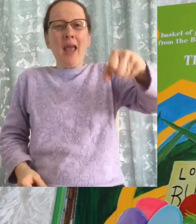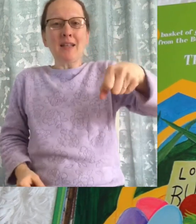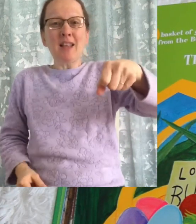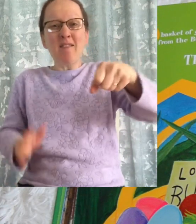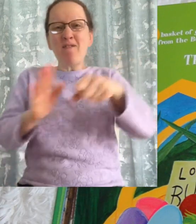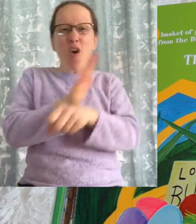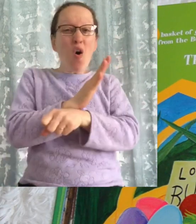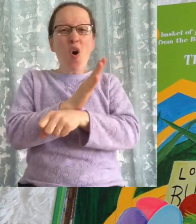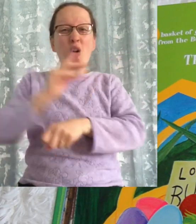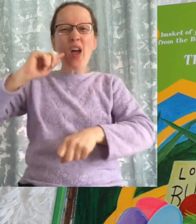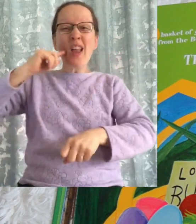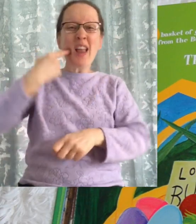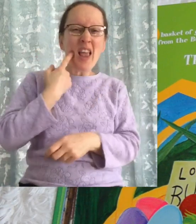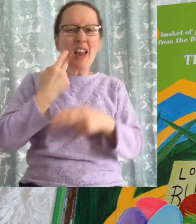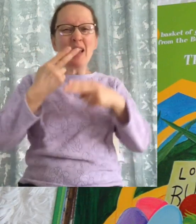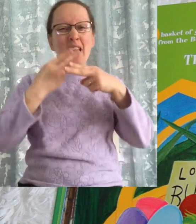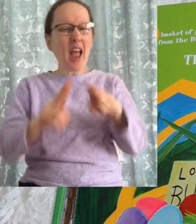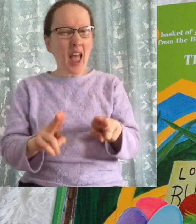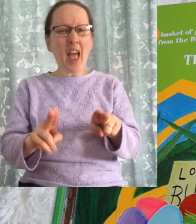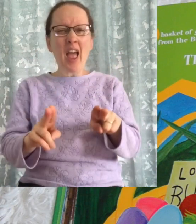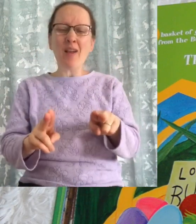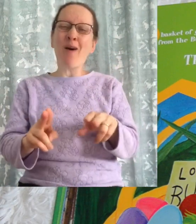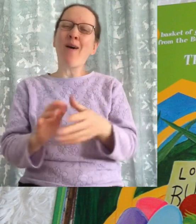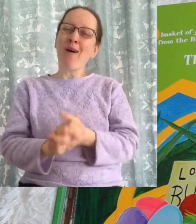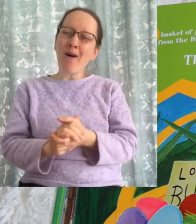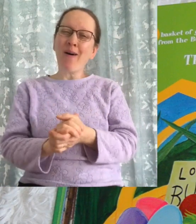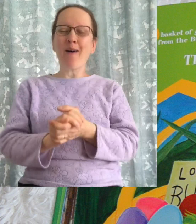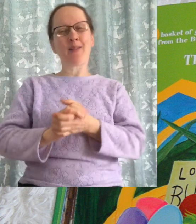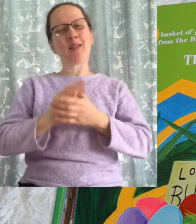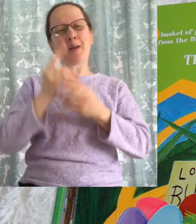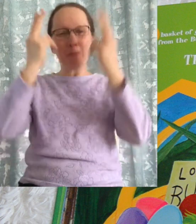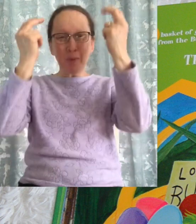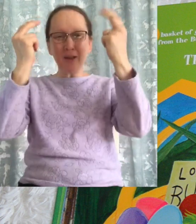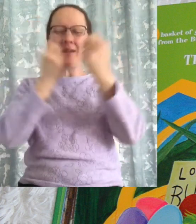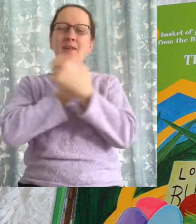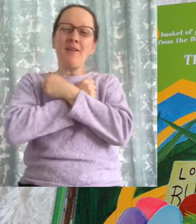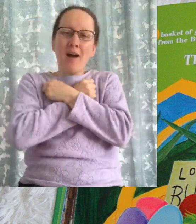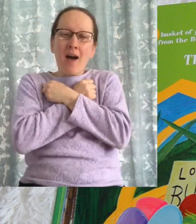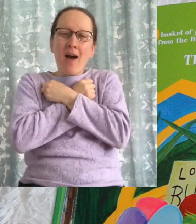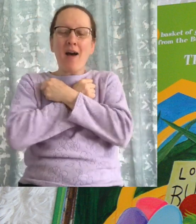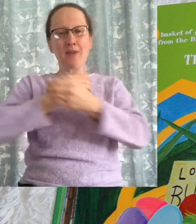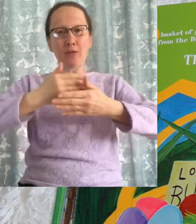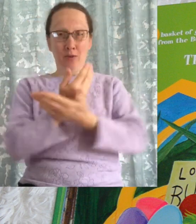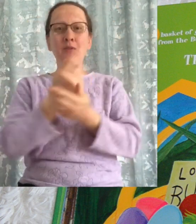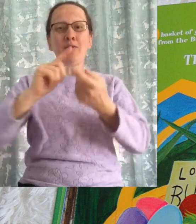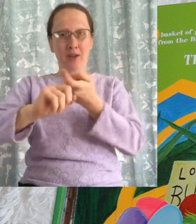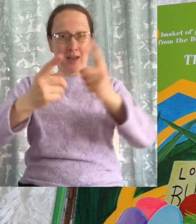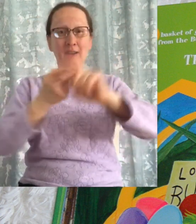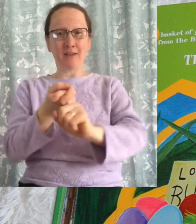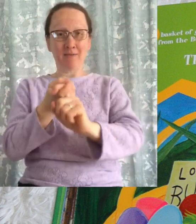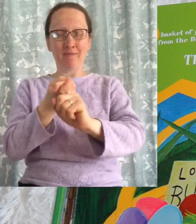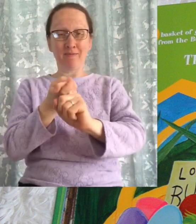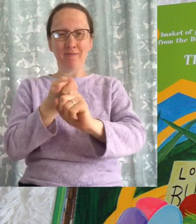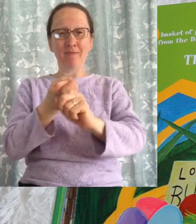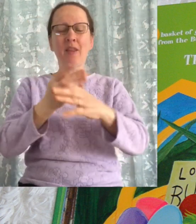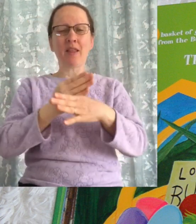A basket of goodies filled to the end with love from the bunny, the chicken's new